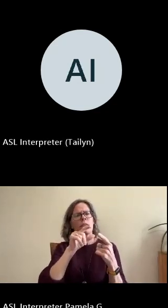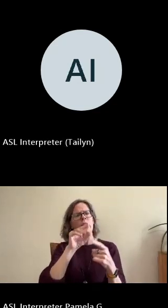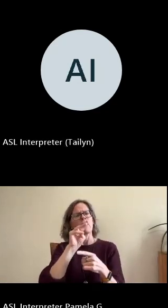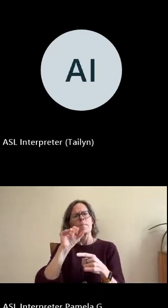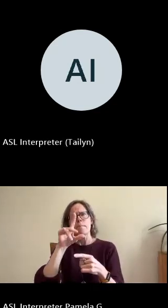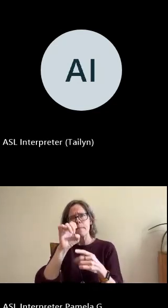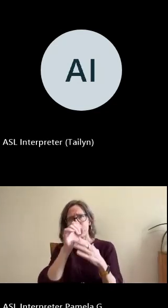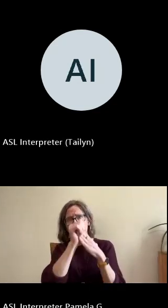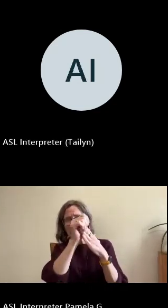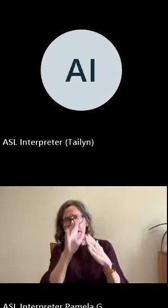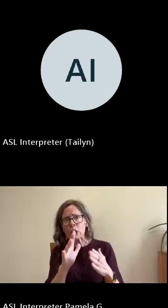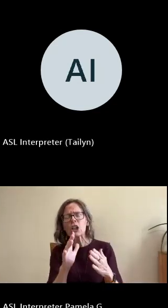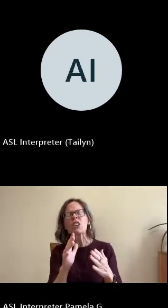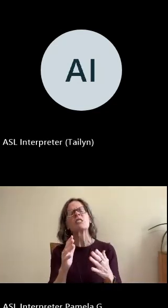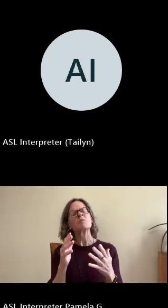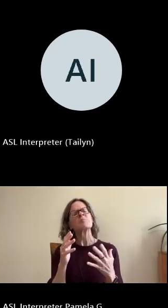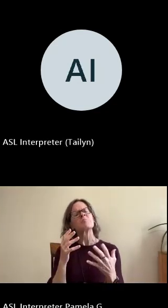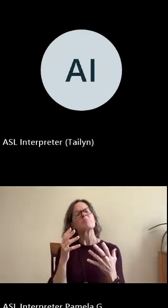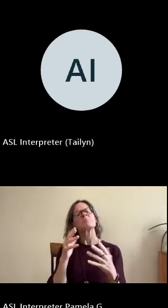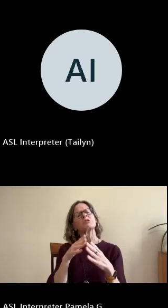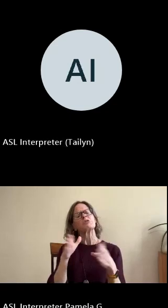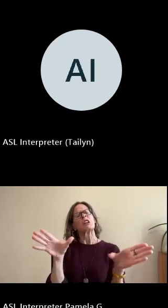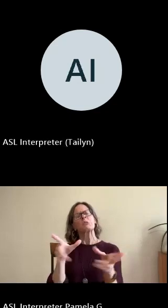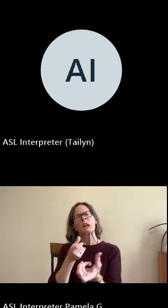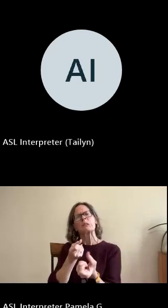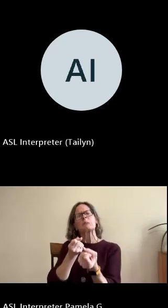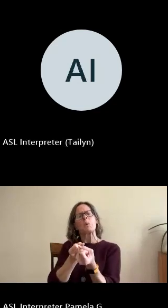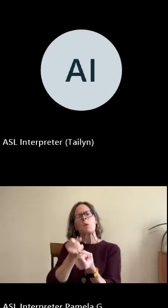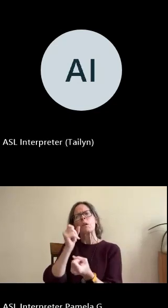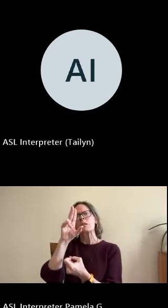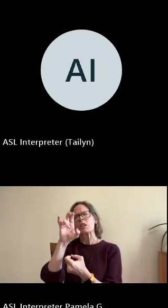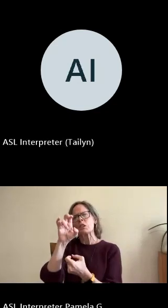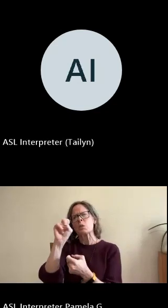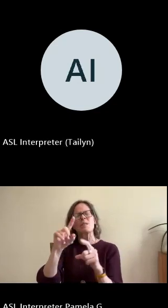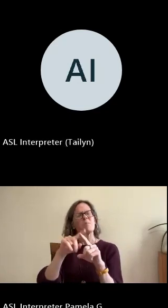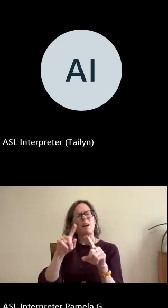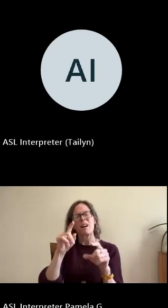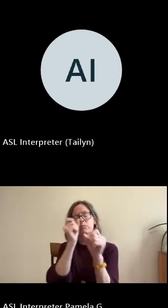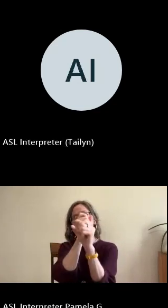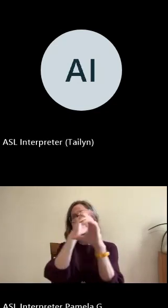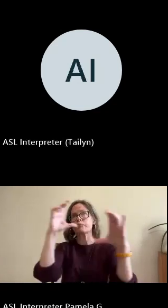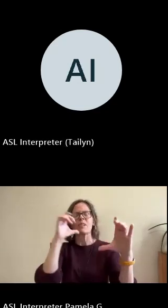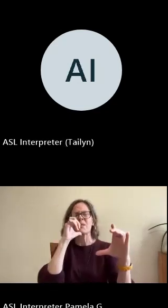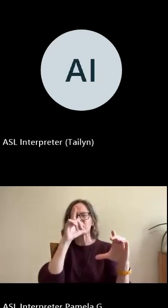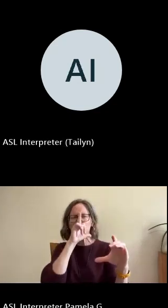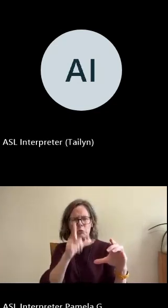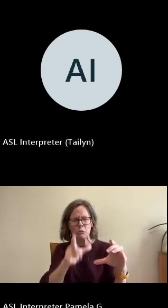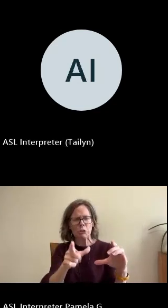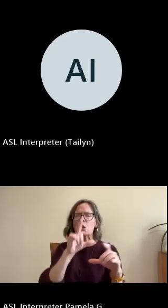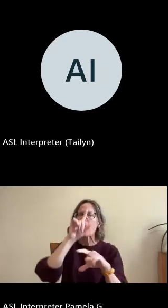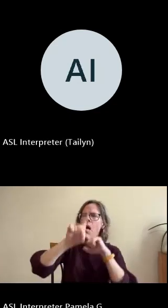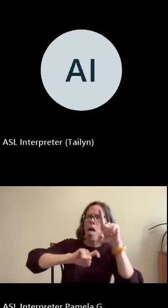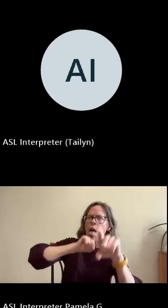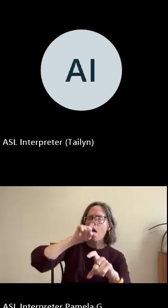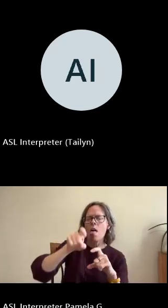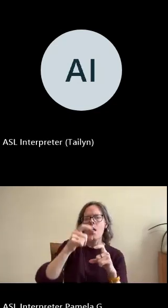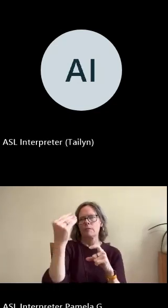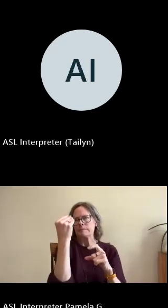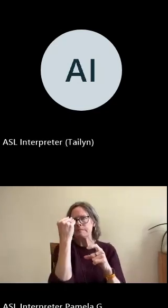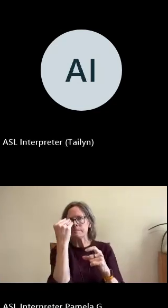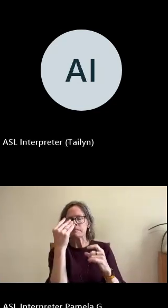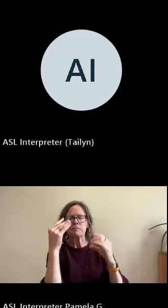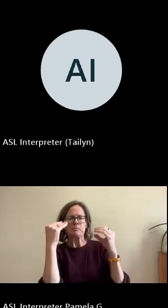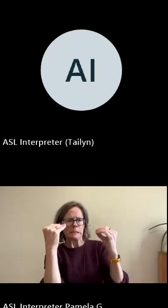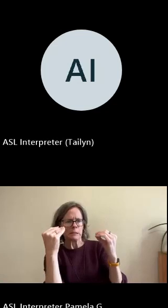didn't really know what that really meant in practice. But I became a member because they told